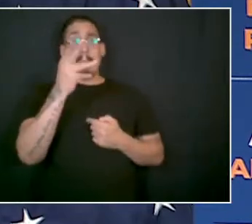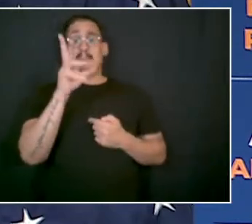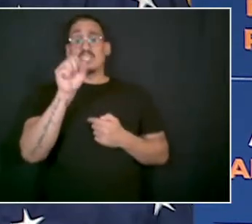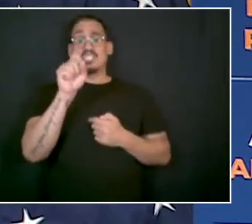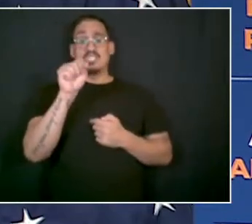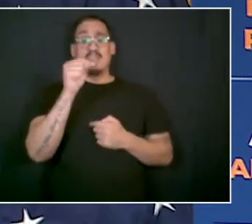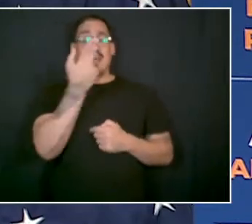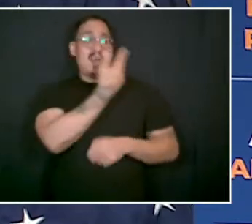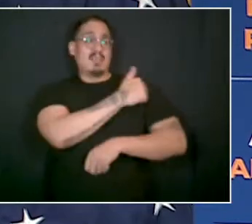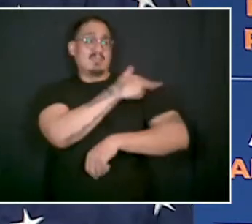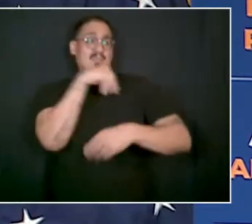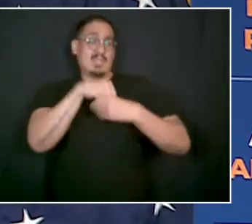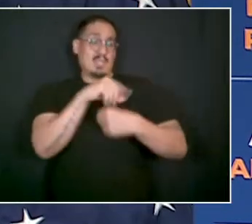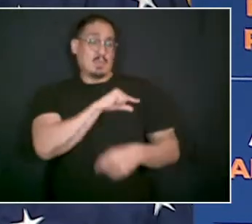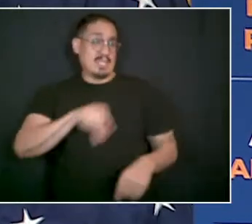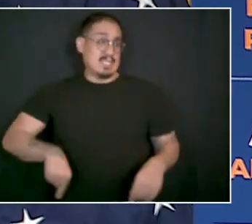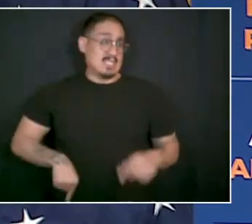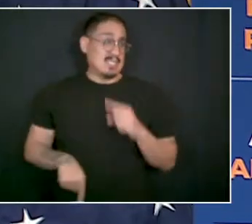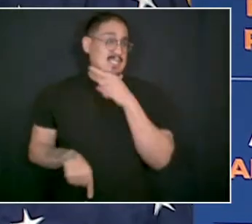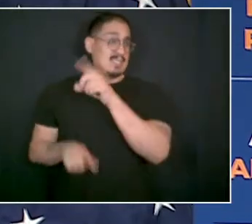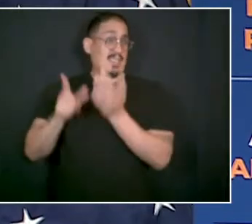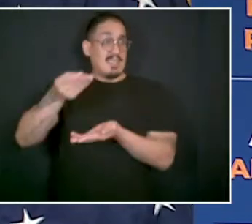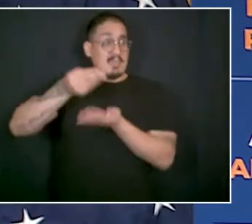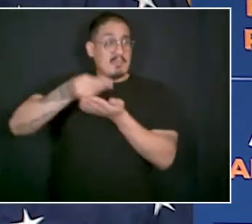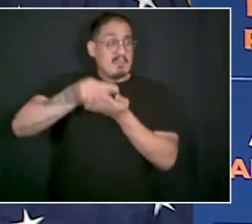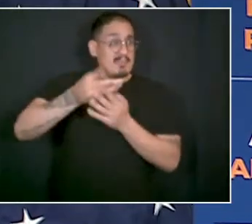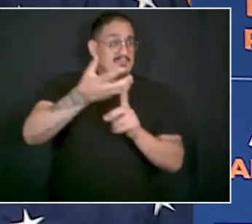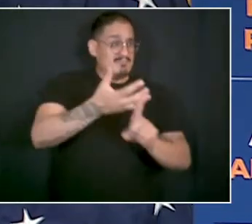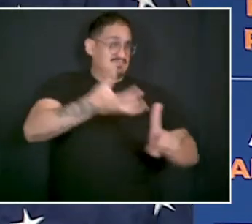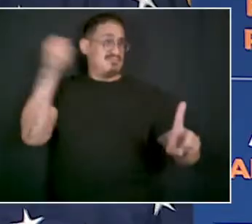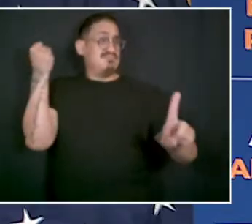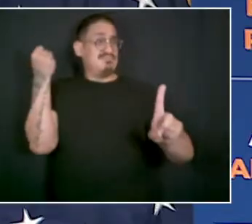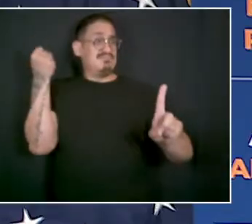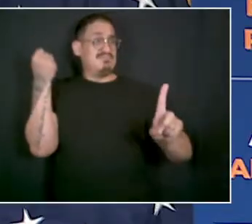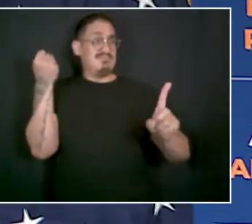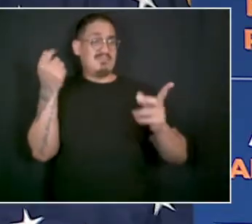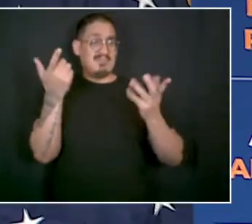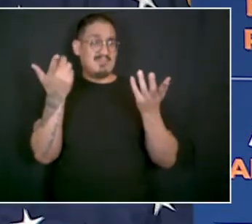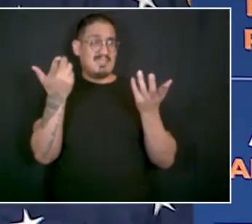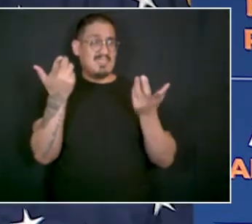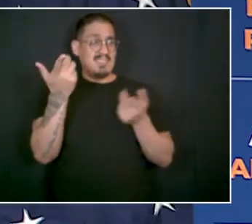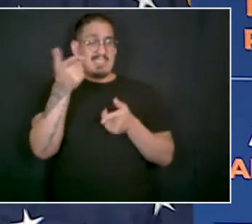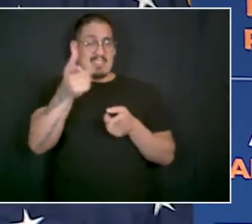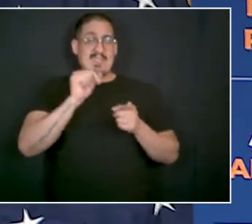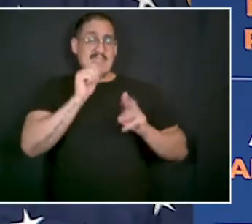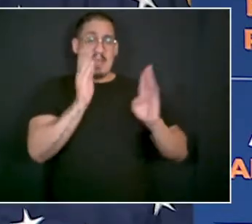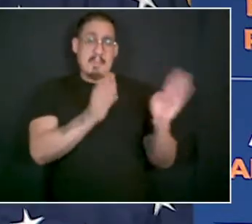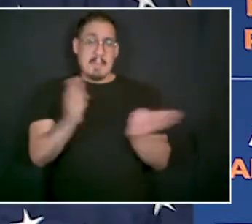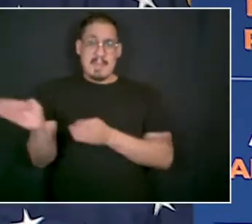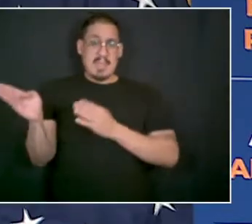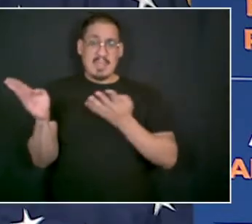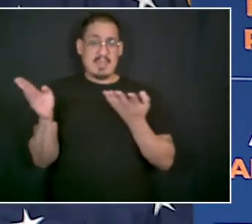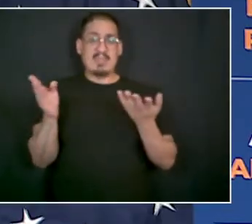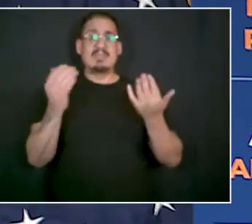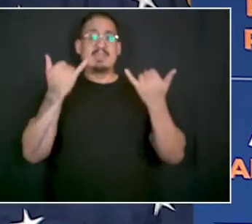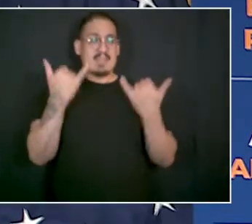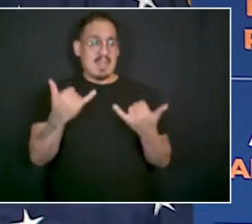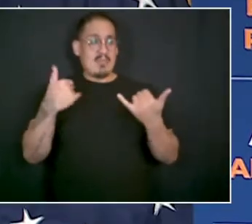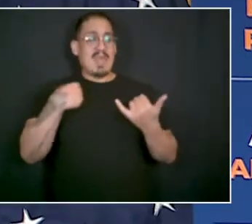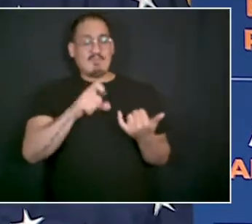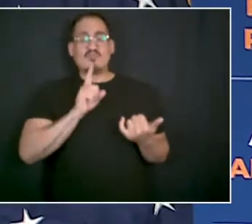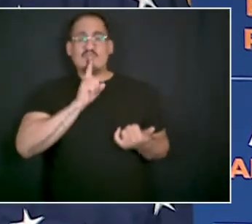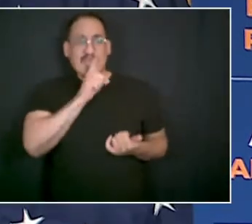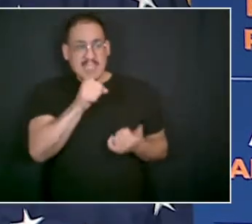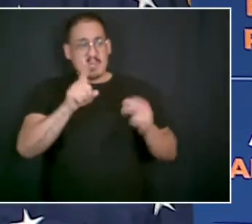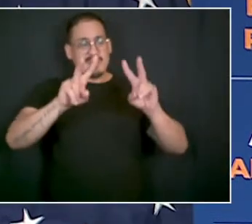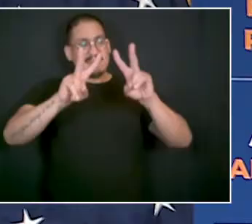defunding and destabilizing those hospitals that when they became ground zero, they were not prepared. And so we need to do a real analysis. And so when I